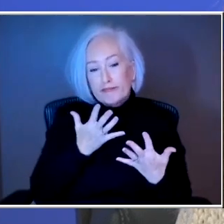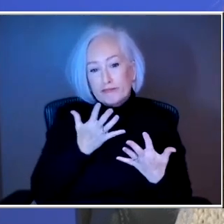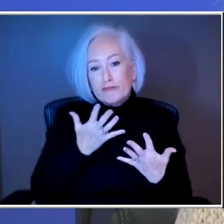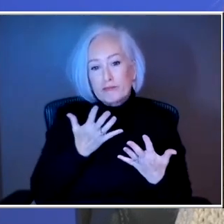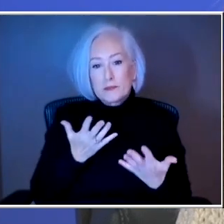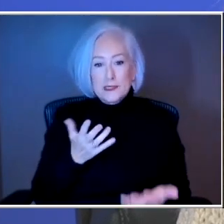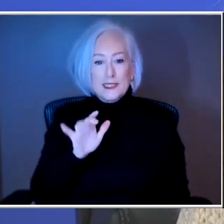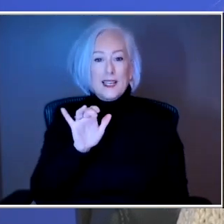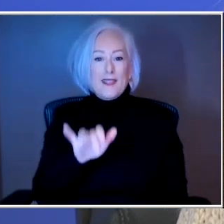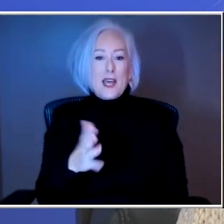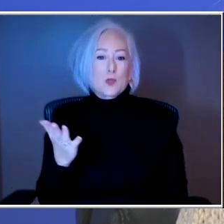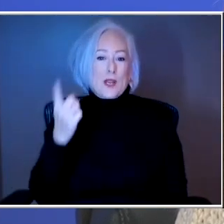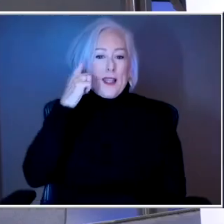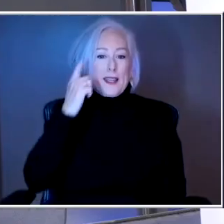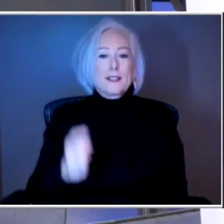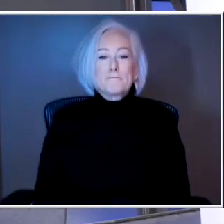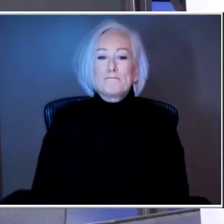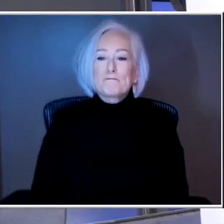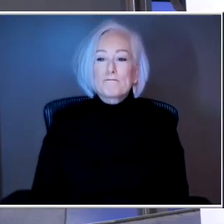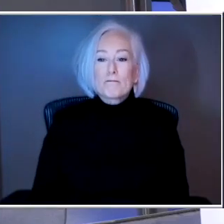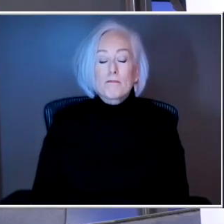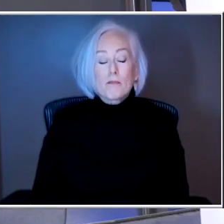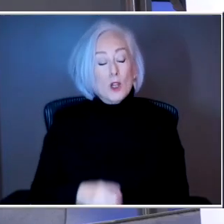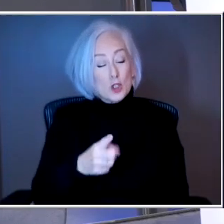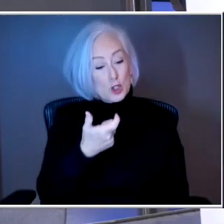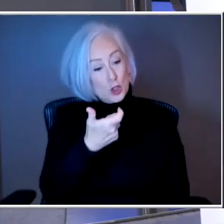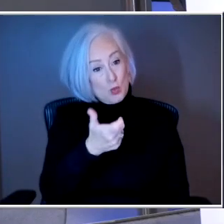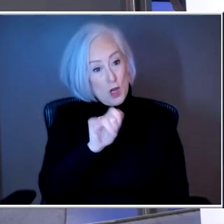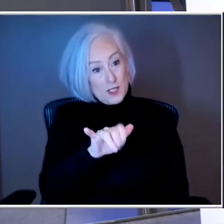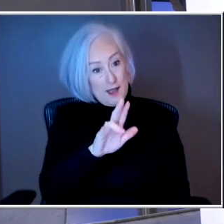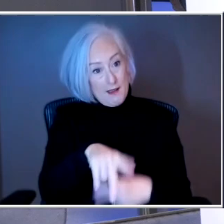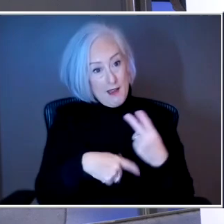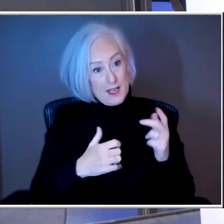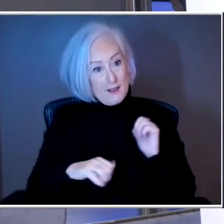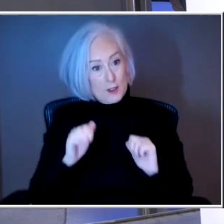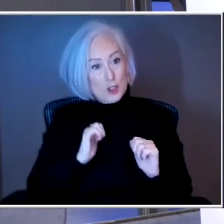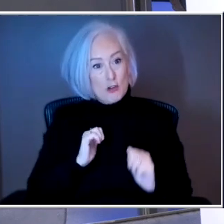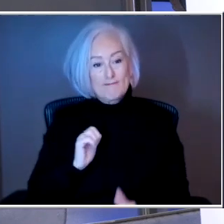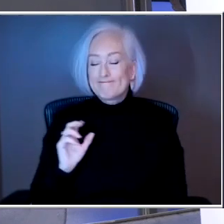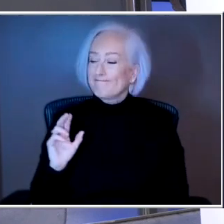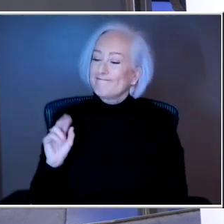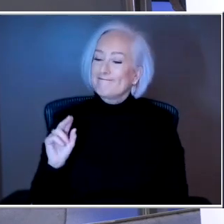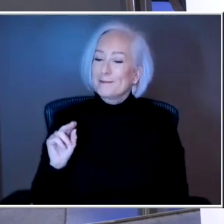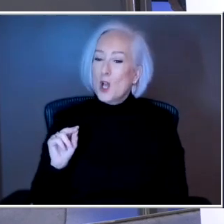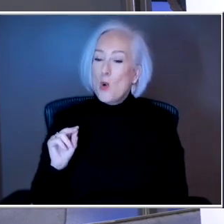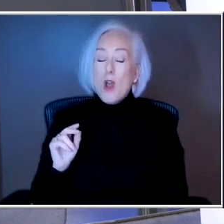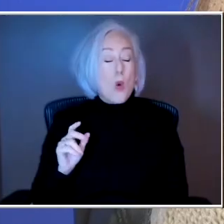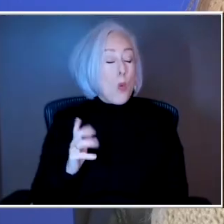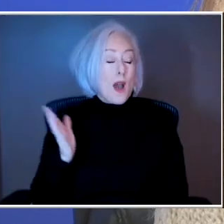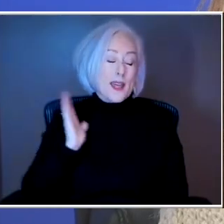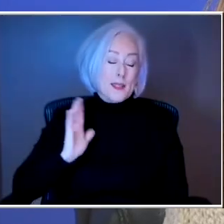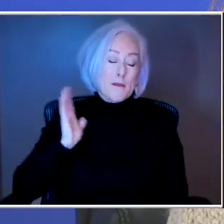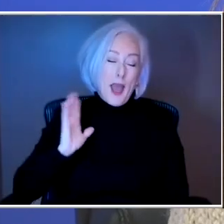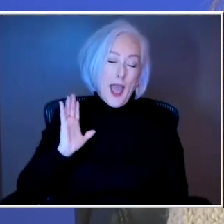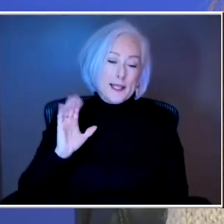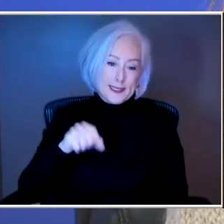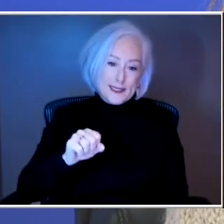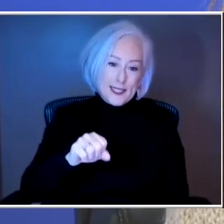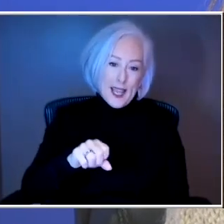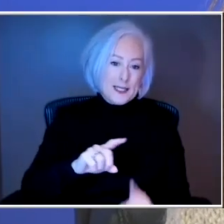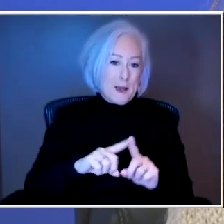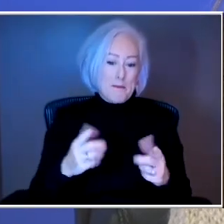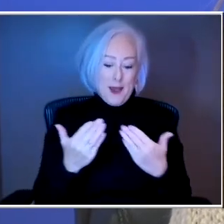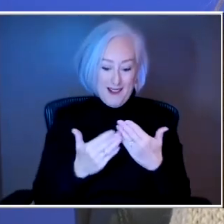it. Do you ever watch those shows? No. I I find them- have in the past, but I don't